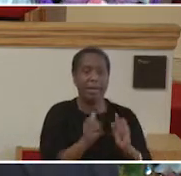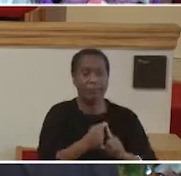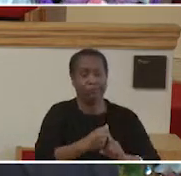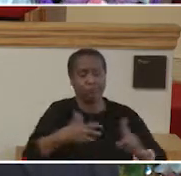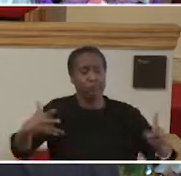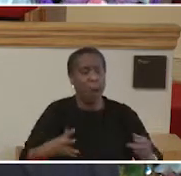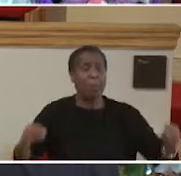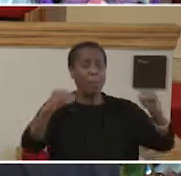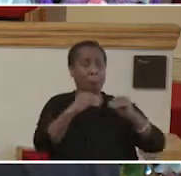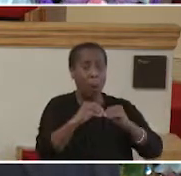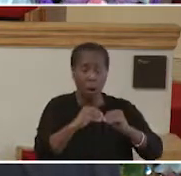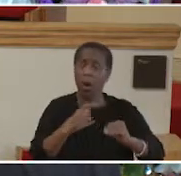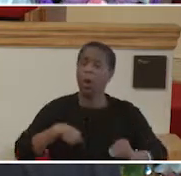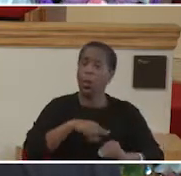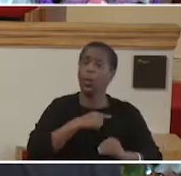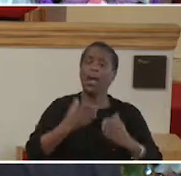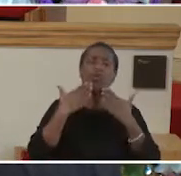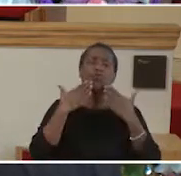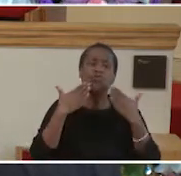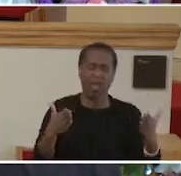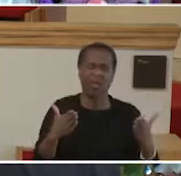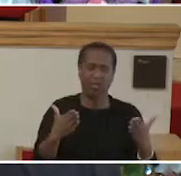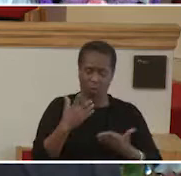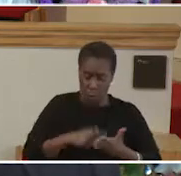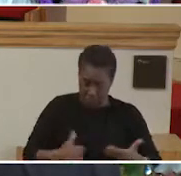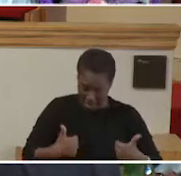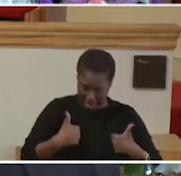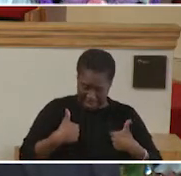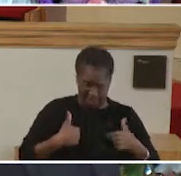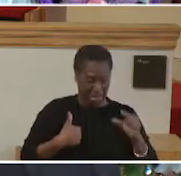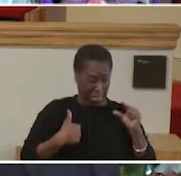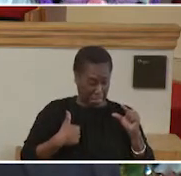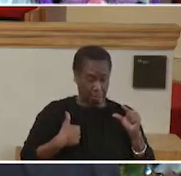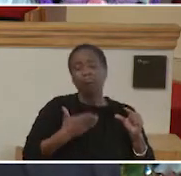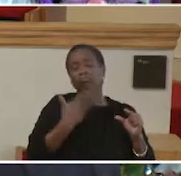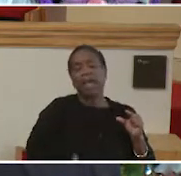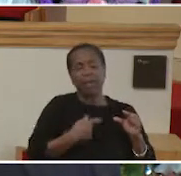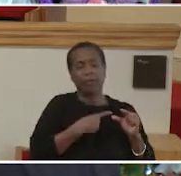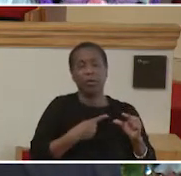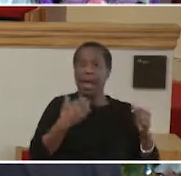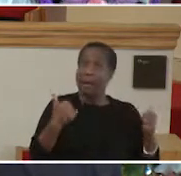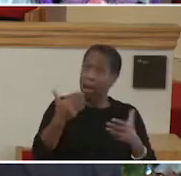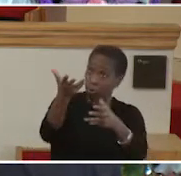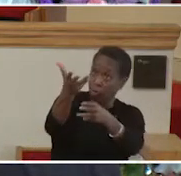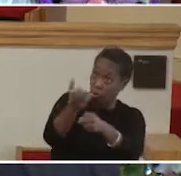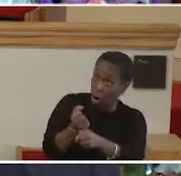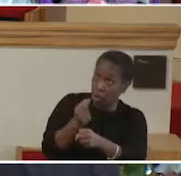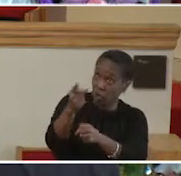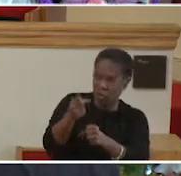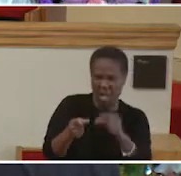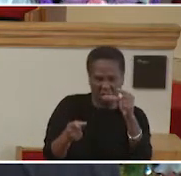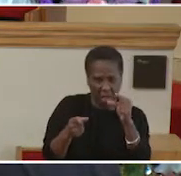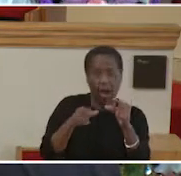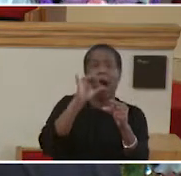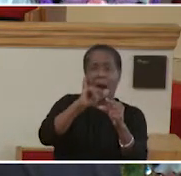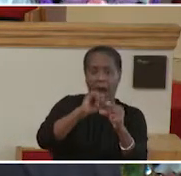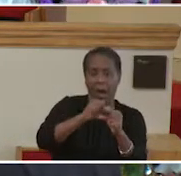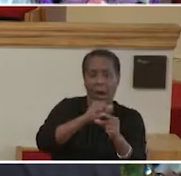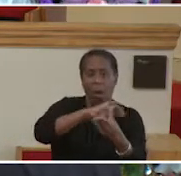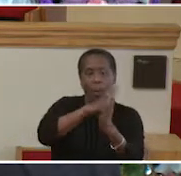grateful for the little that we have. Now we trust you to turn it into the vastness